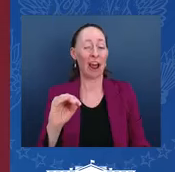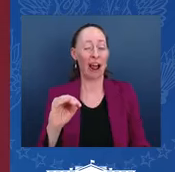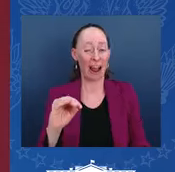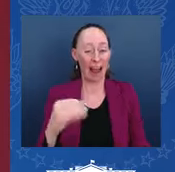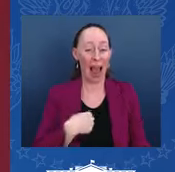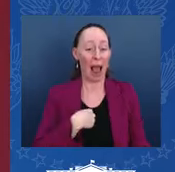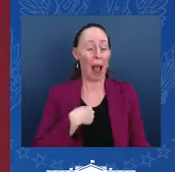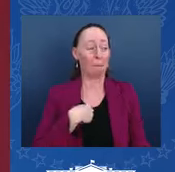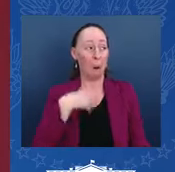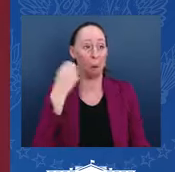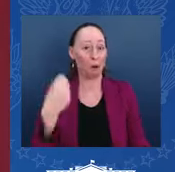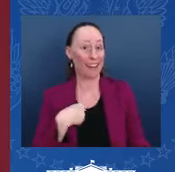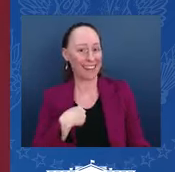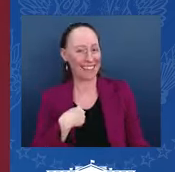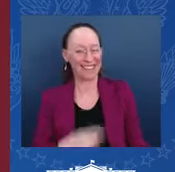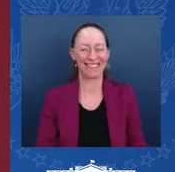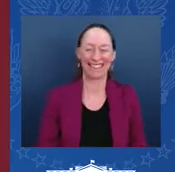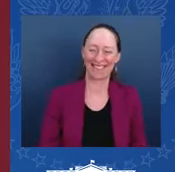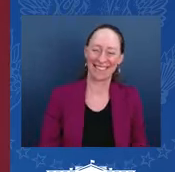I can't even say it anymore. Anyway,